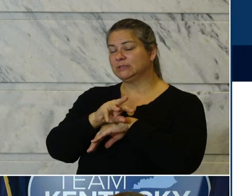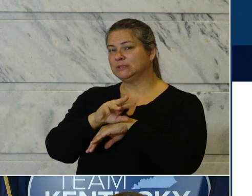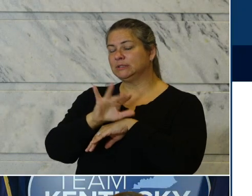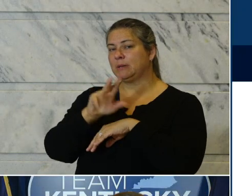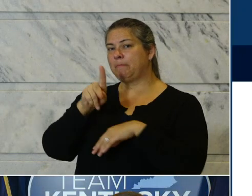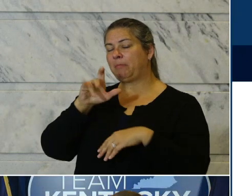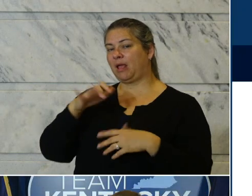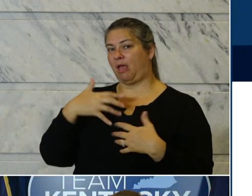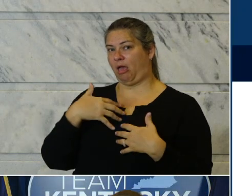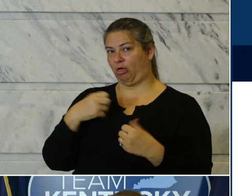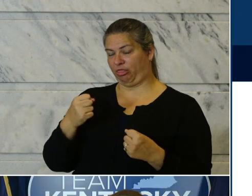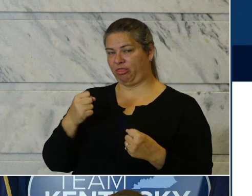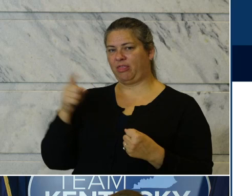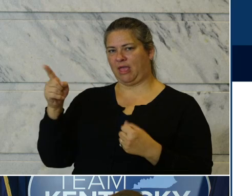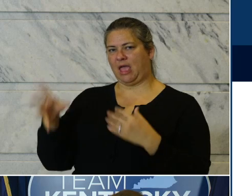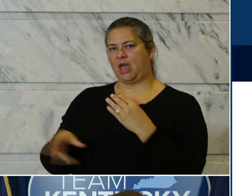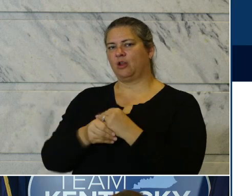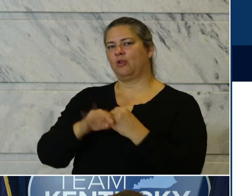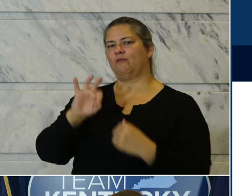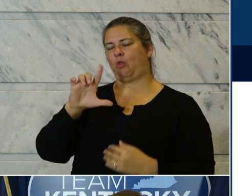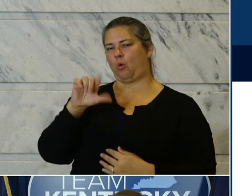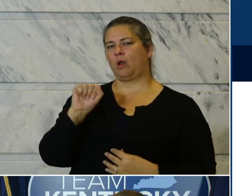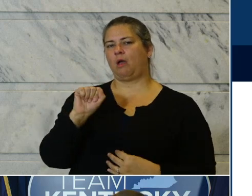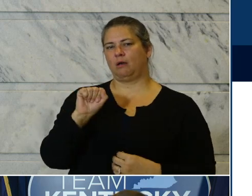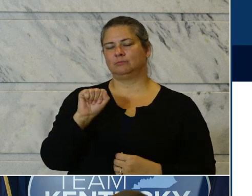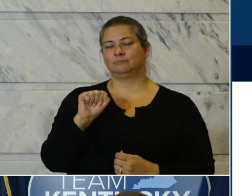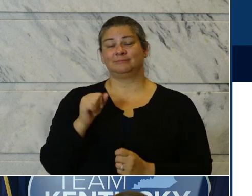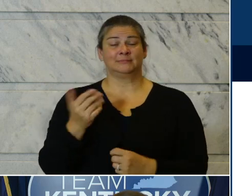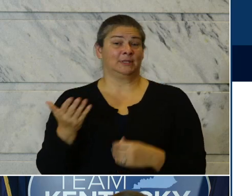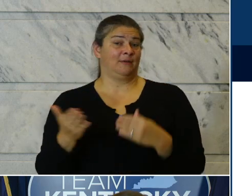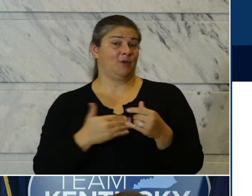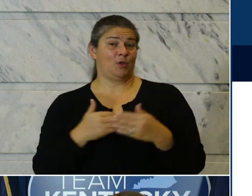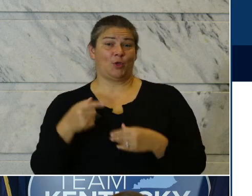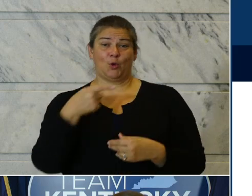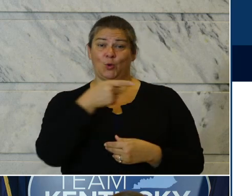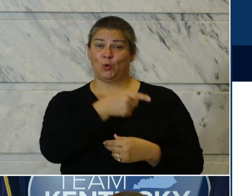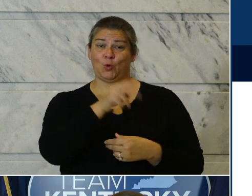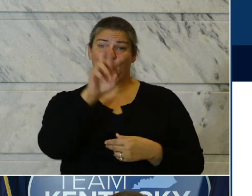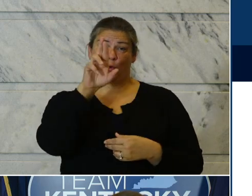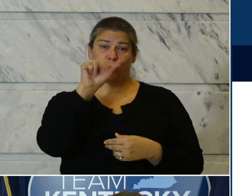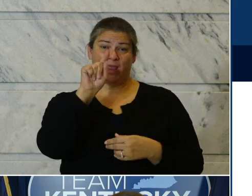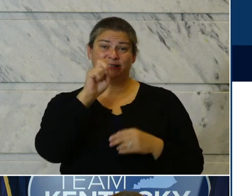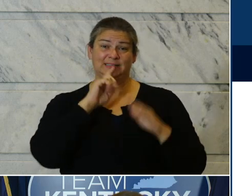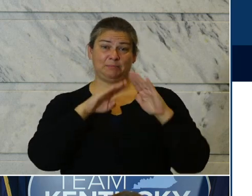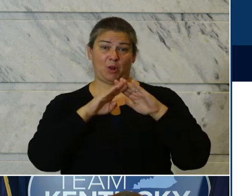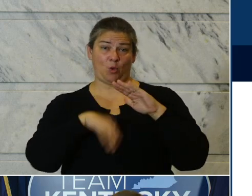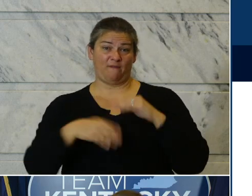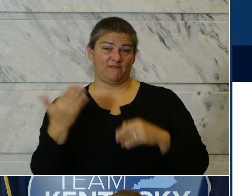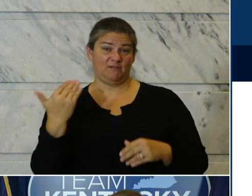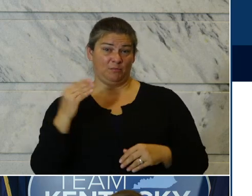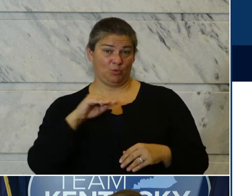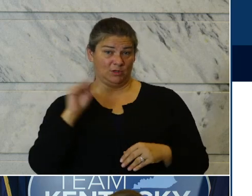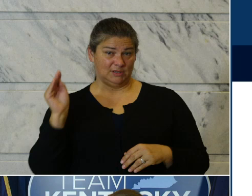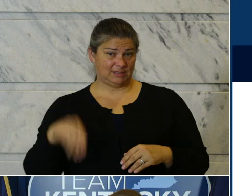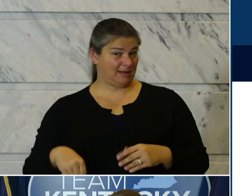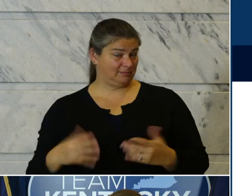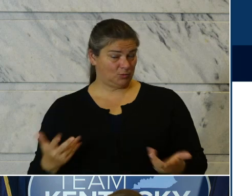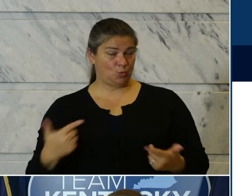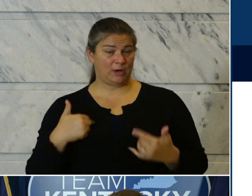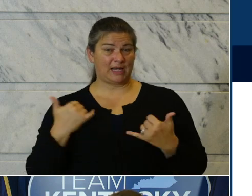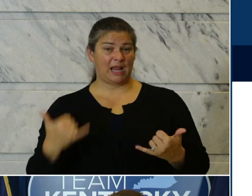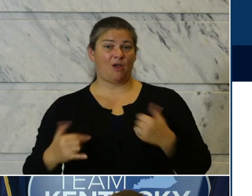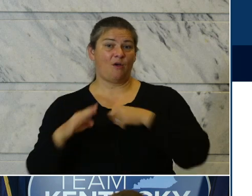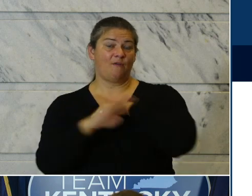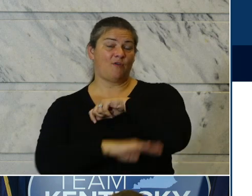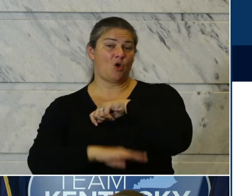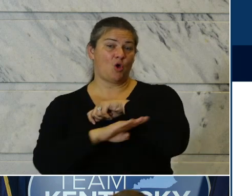Public Health has also added Florida, despite the fact that its rate is below 15%, as we are now going into fall break